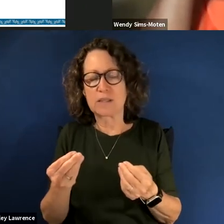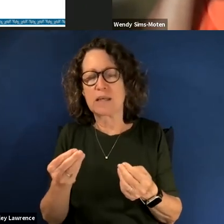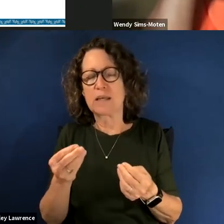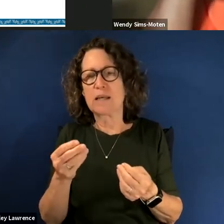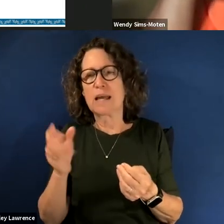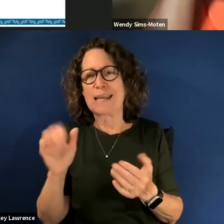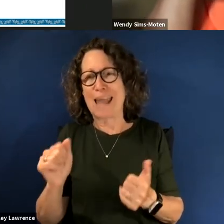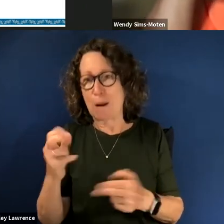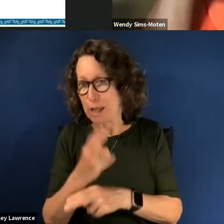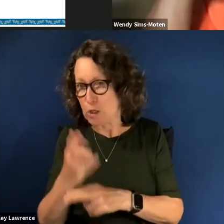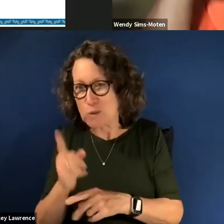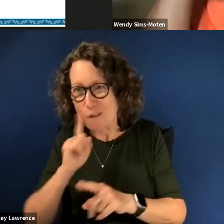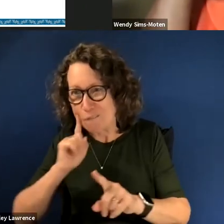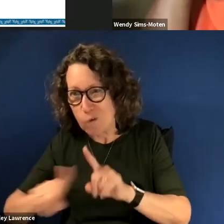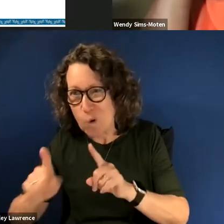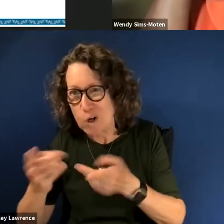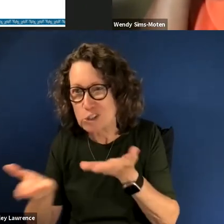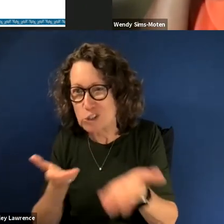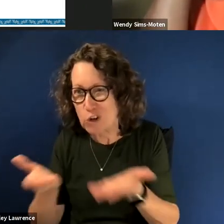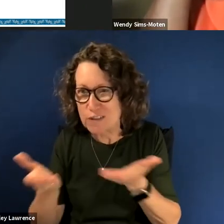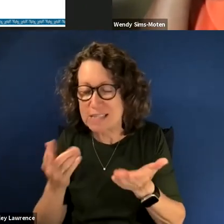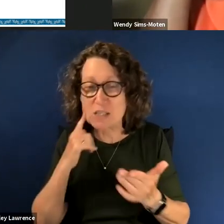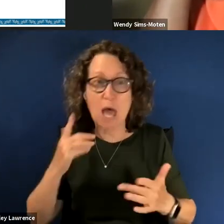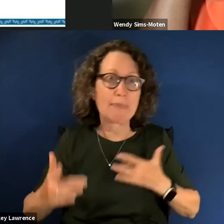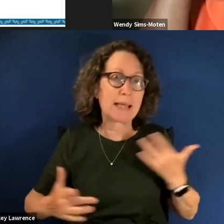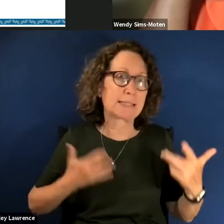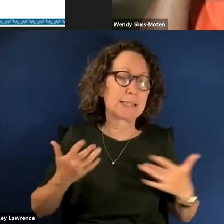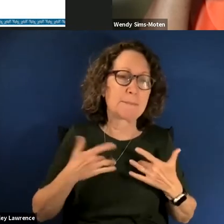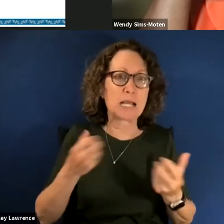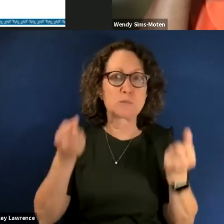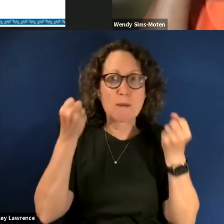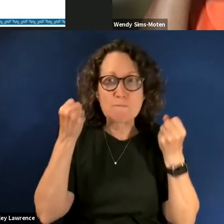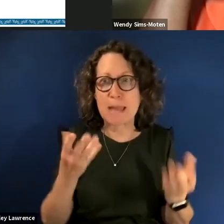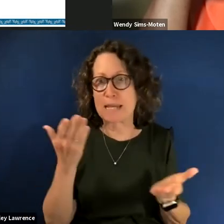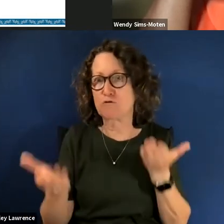it for services, which is very exciting because we have